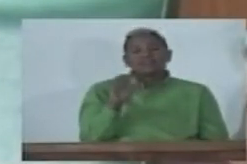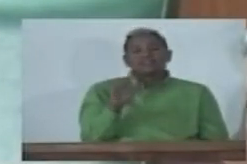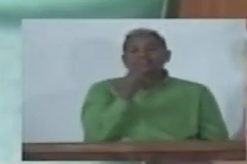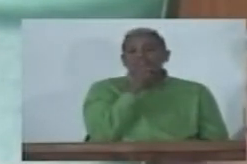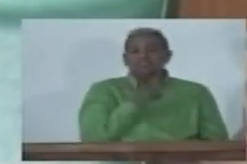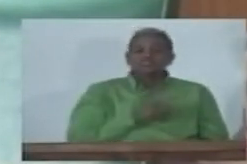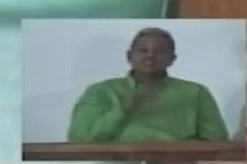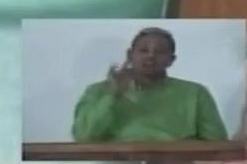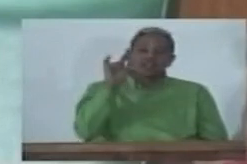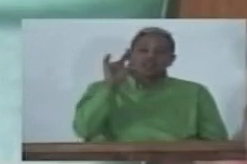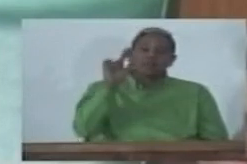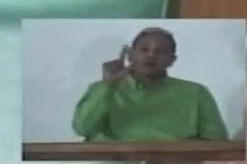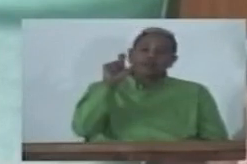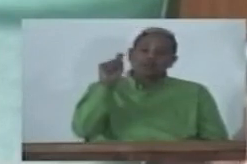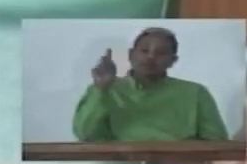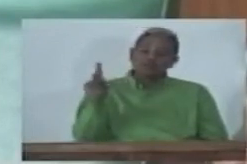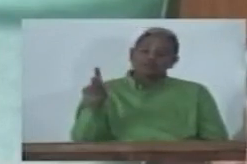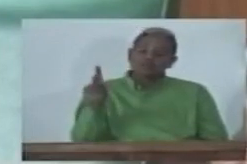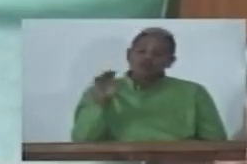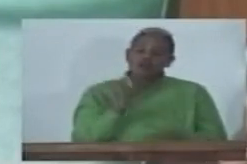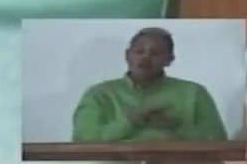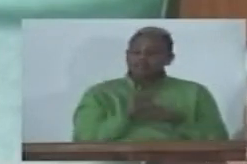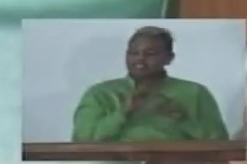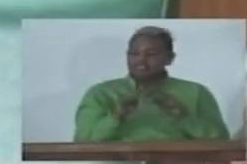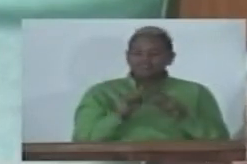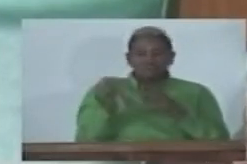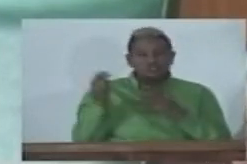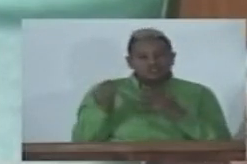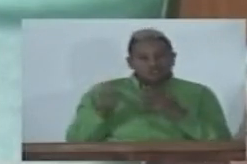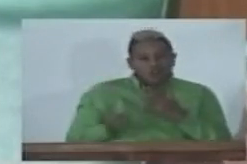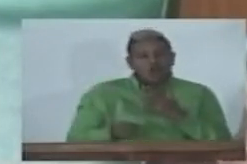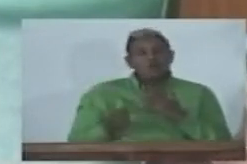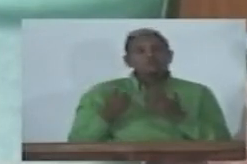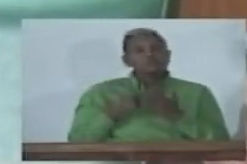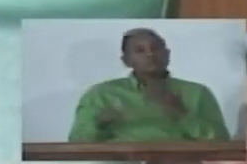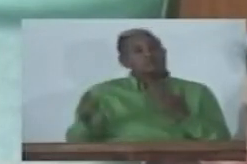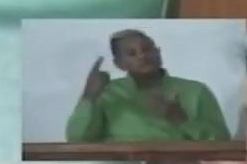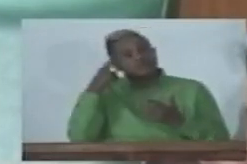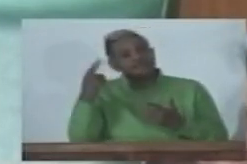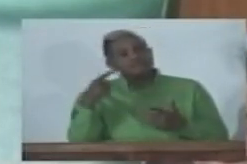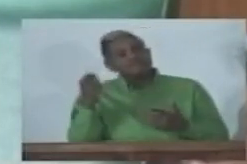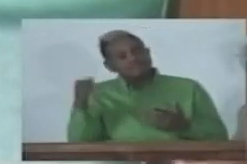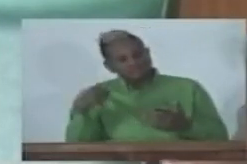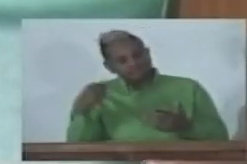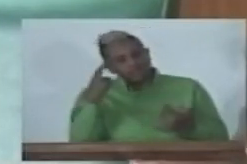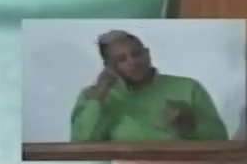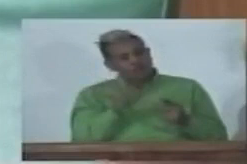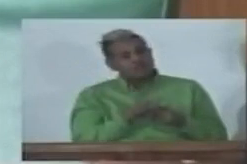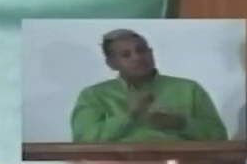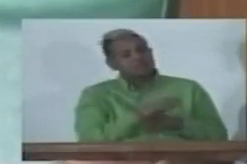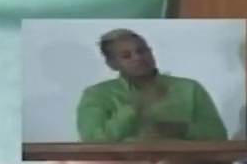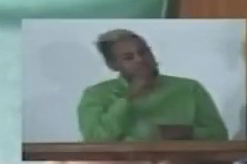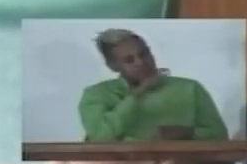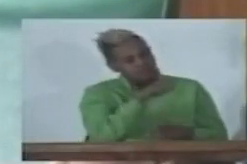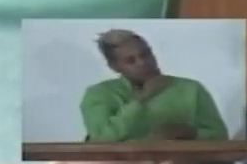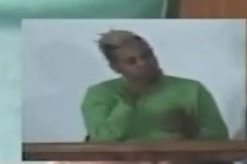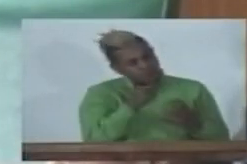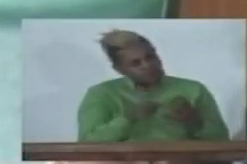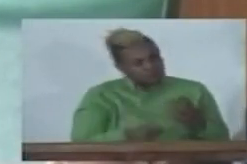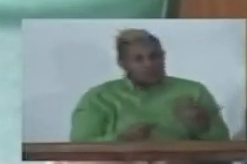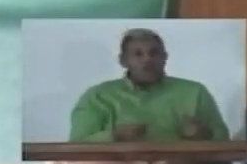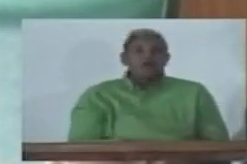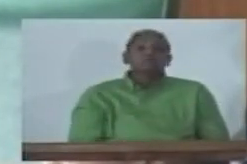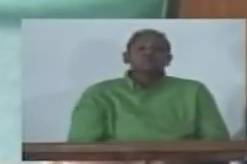Airport Limited on terms and conditions approved by the Minister. And whereas